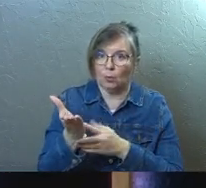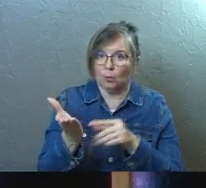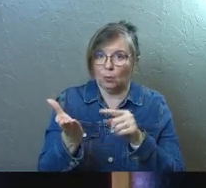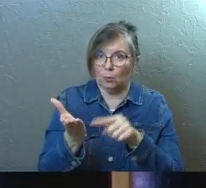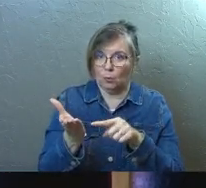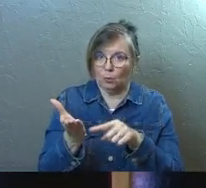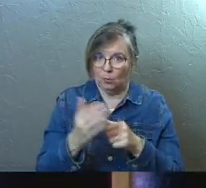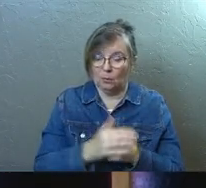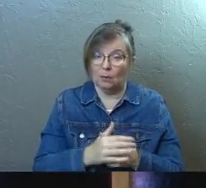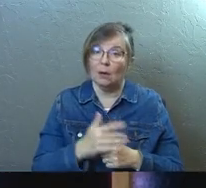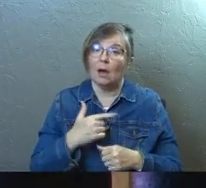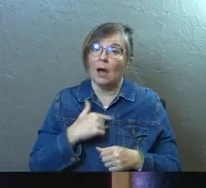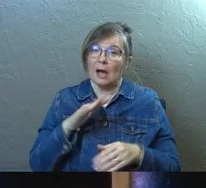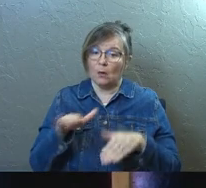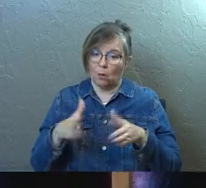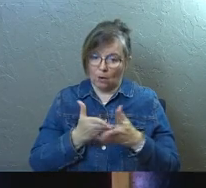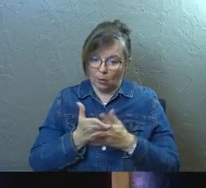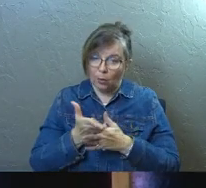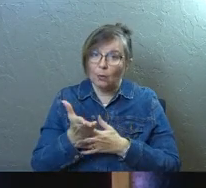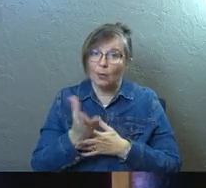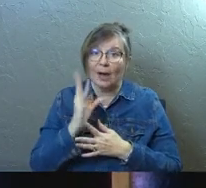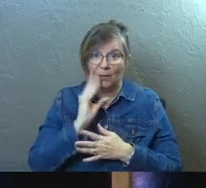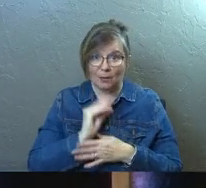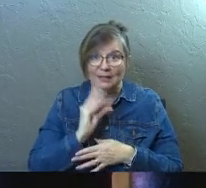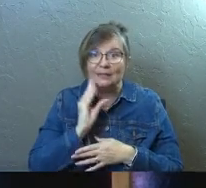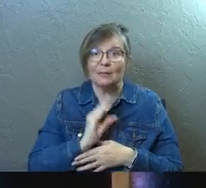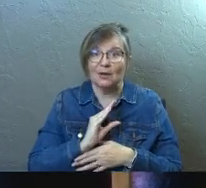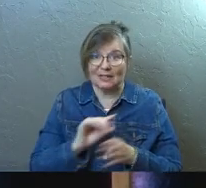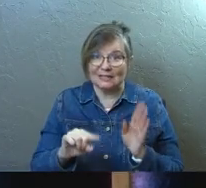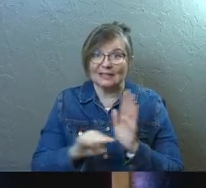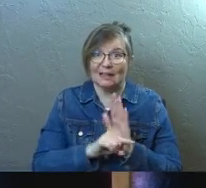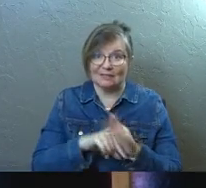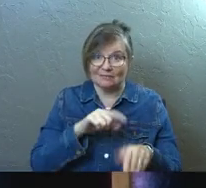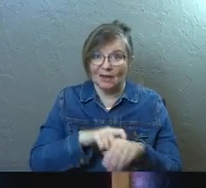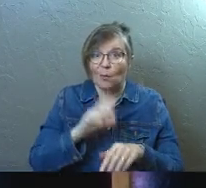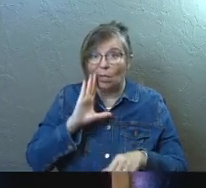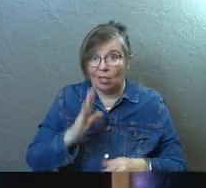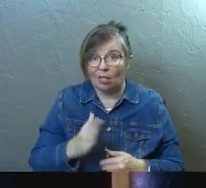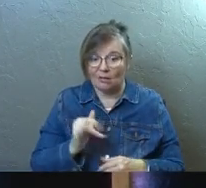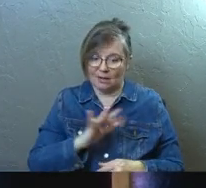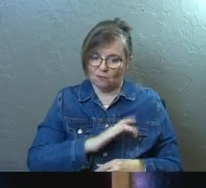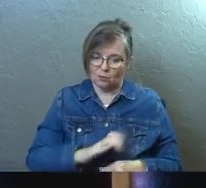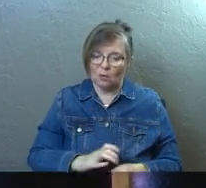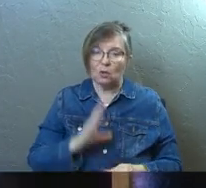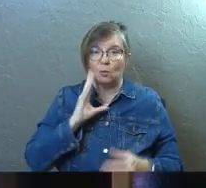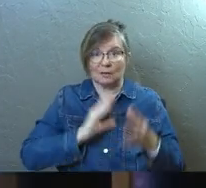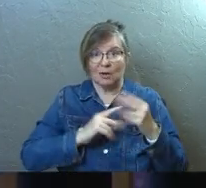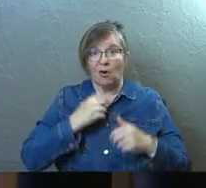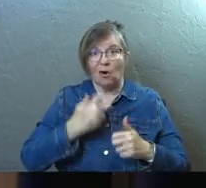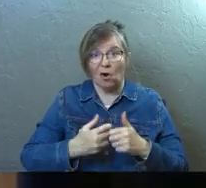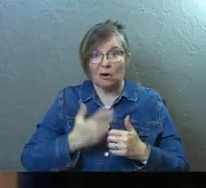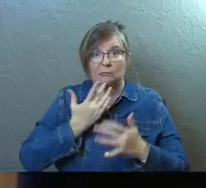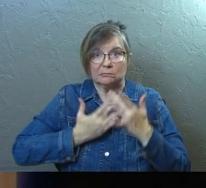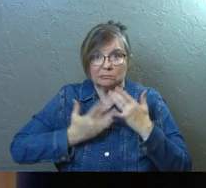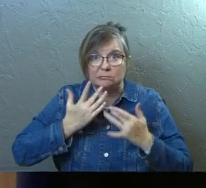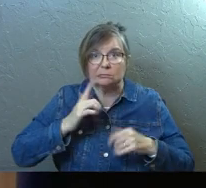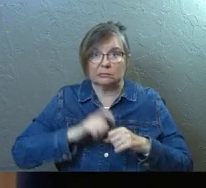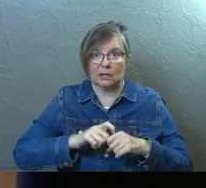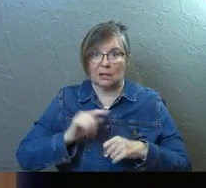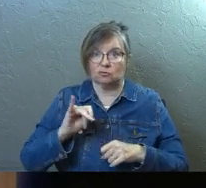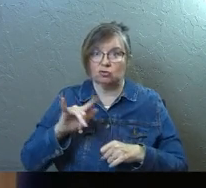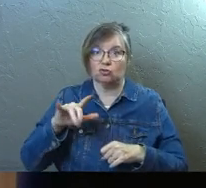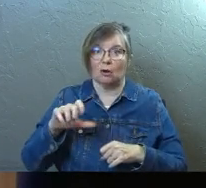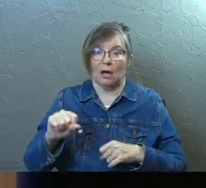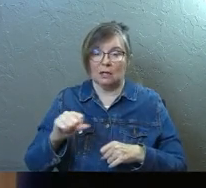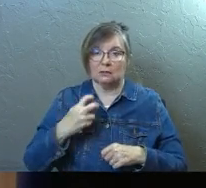So number one, I will walk through valleys. If you're a Christian today, you will go through hard times, trials,